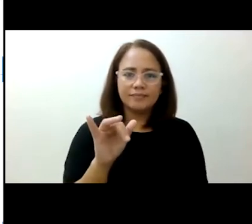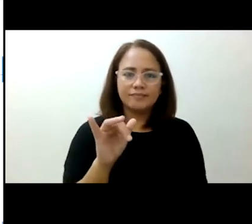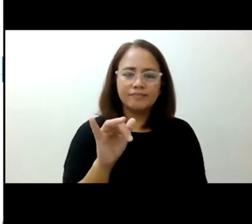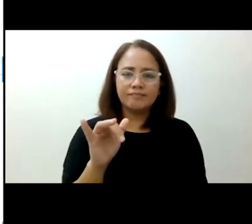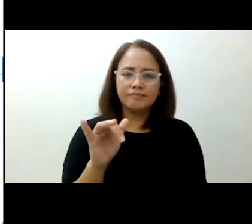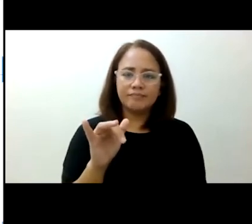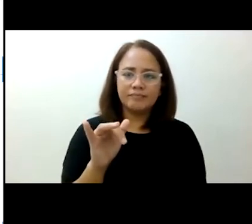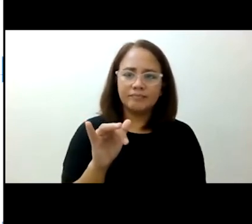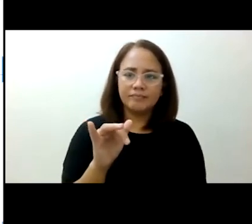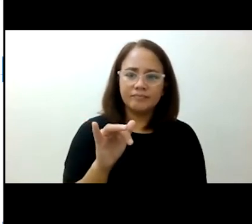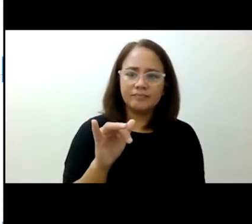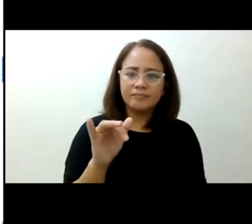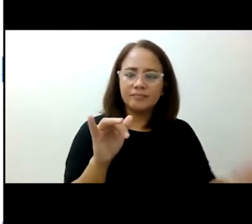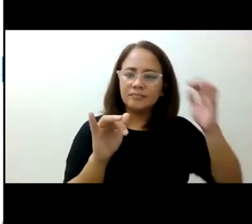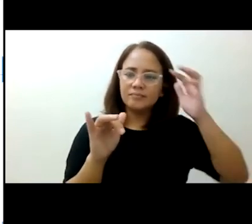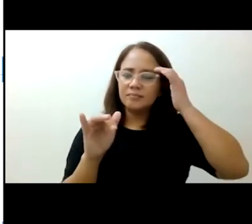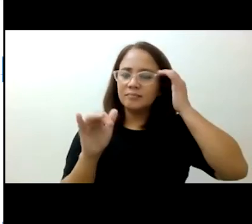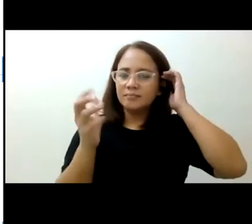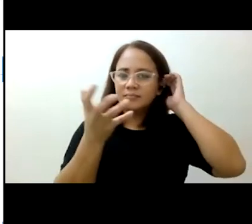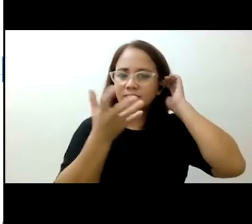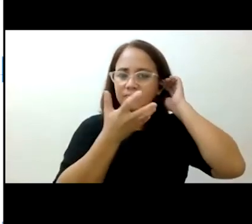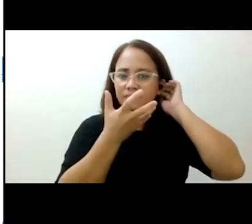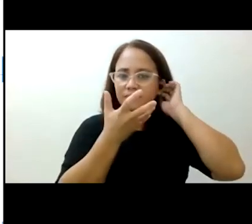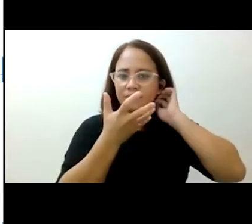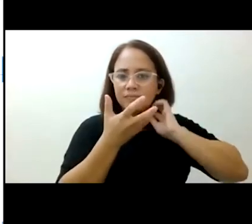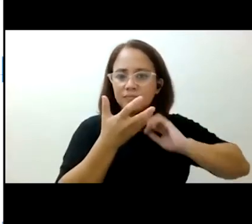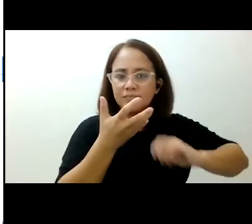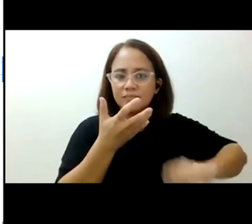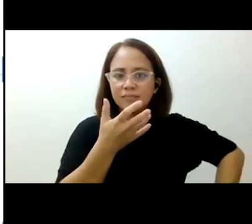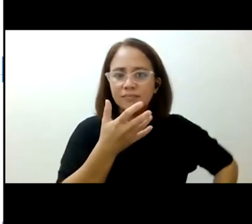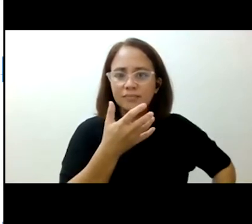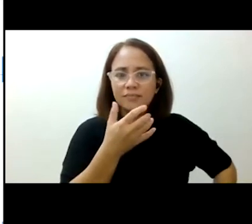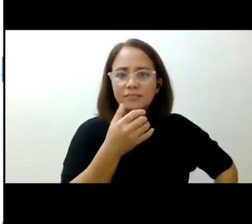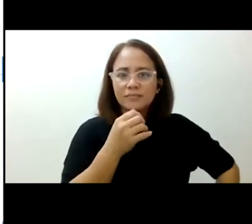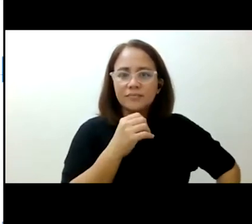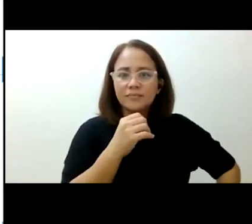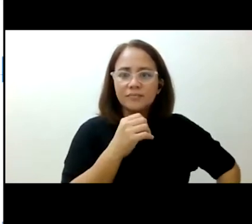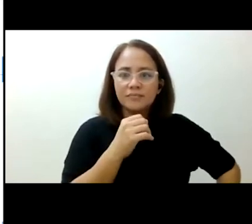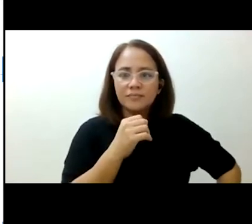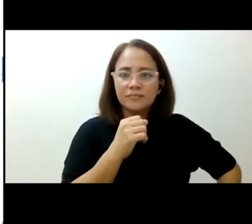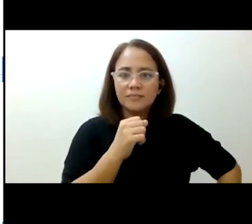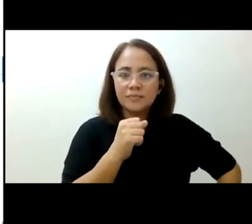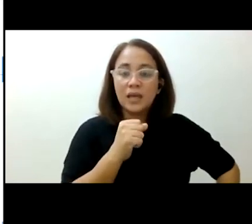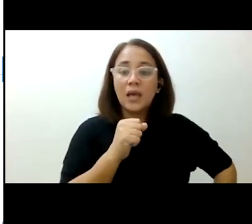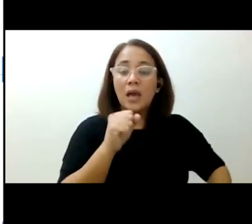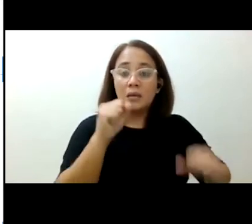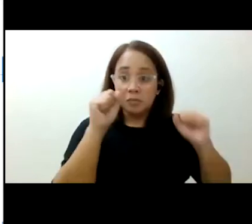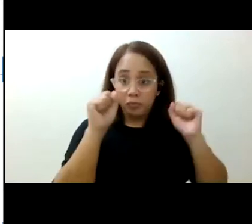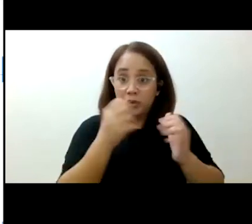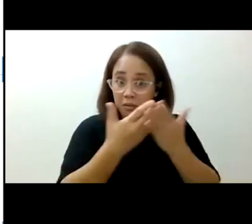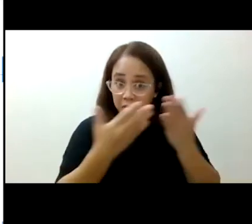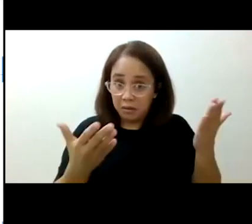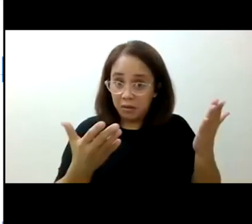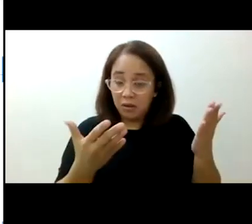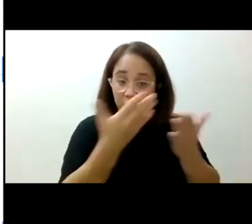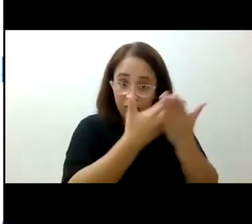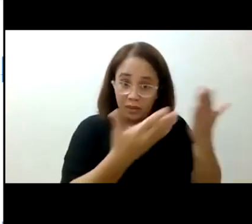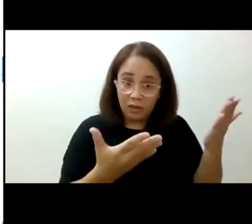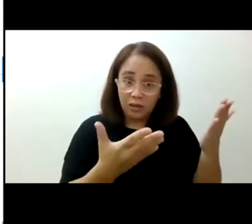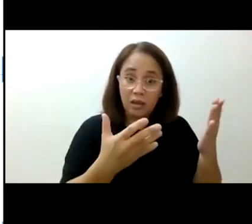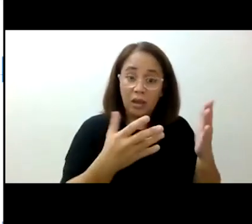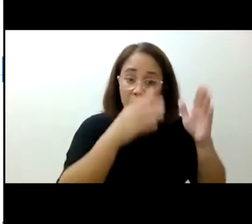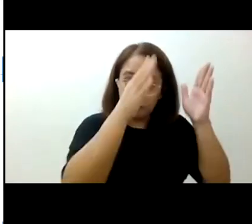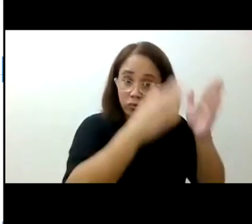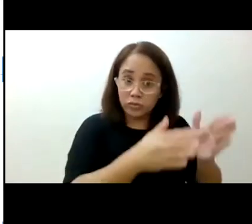Beautiful person. And no. also things. It could be things. Okay, can be things, same sign? It could be